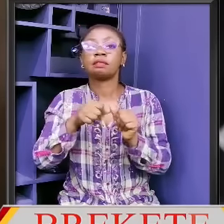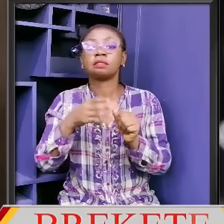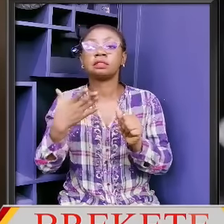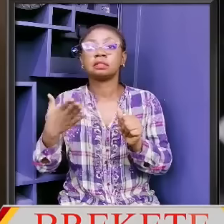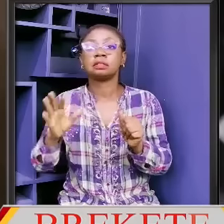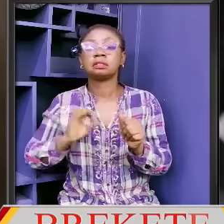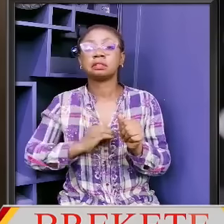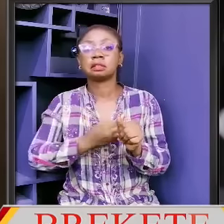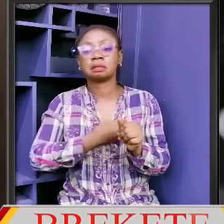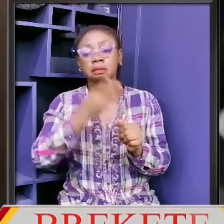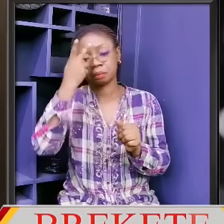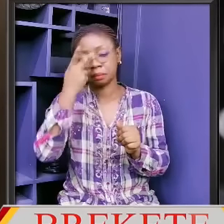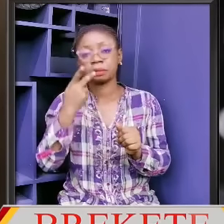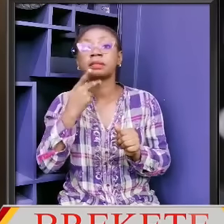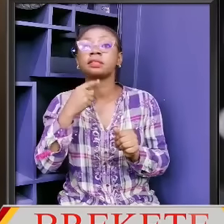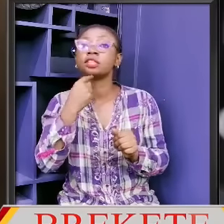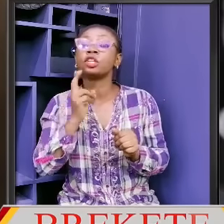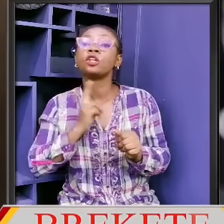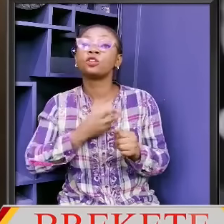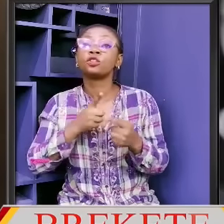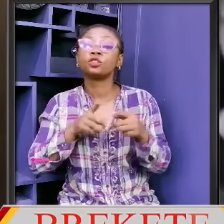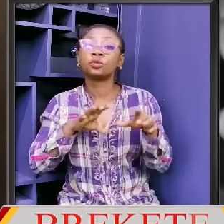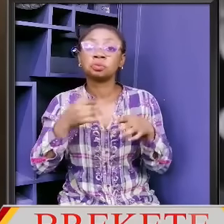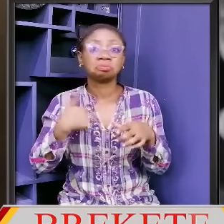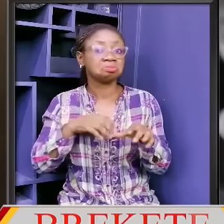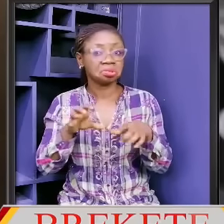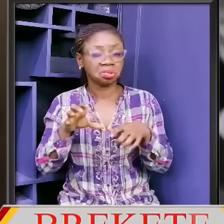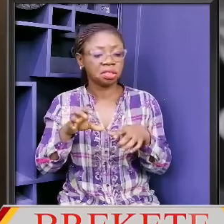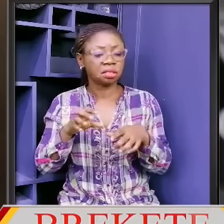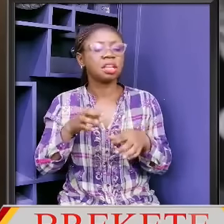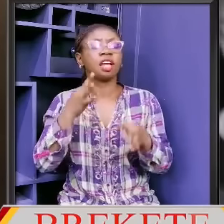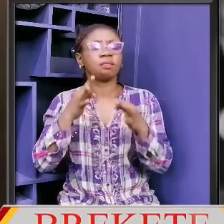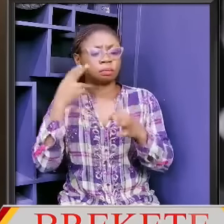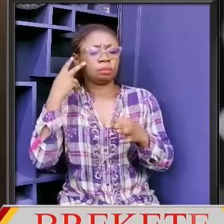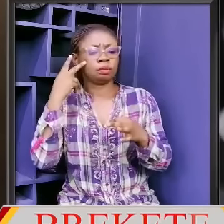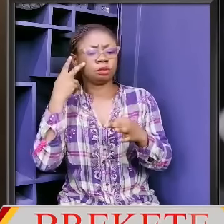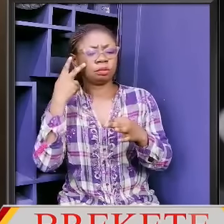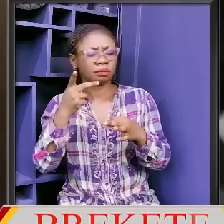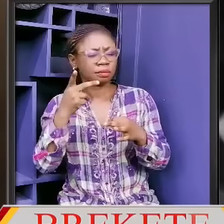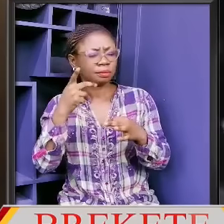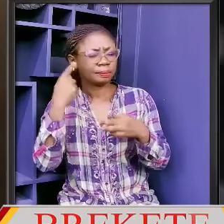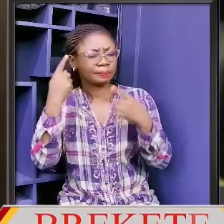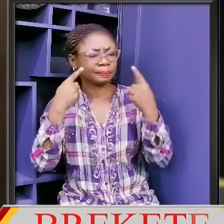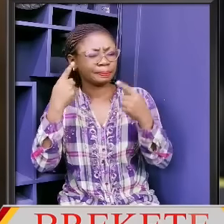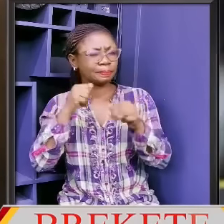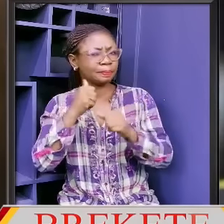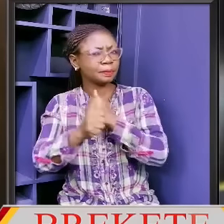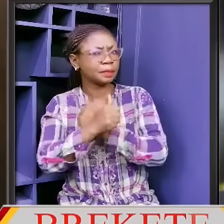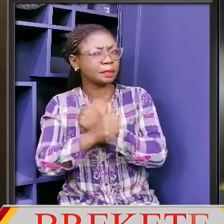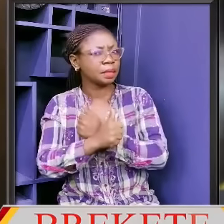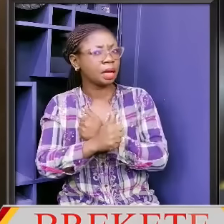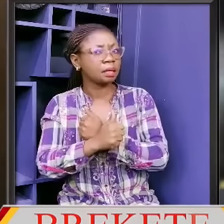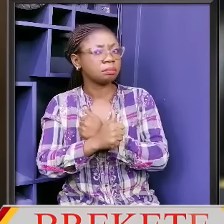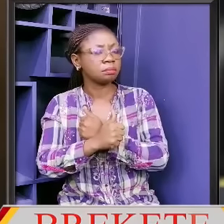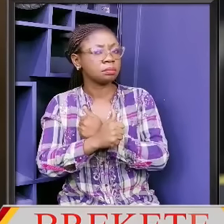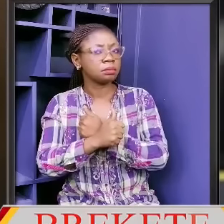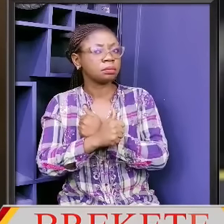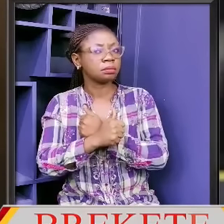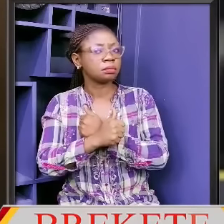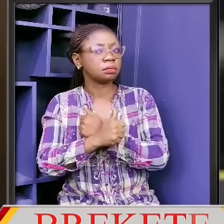where we go do. Once we sense the danger, no be disrespect, but we no go do